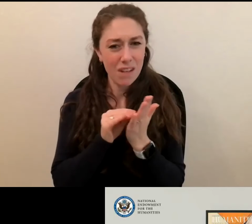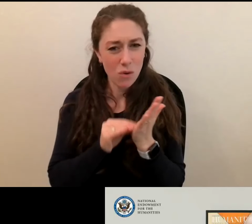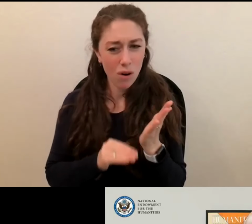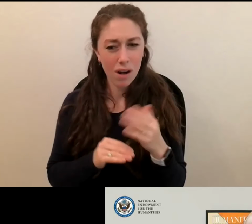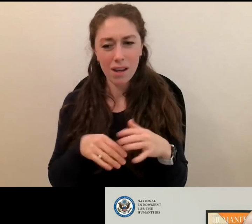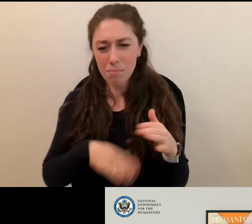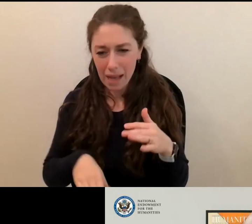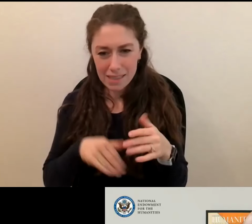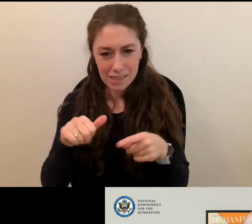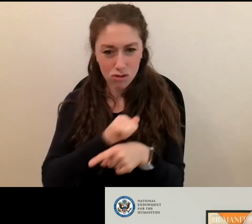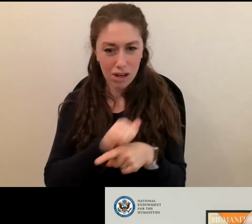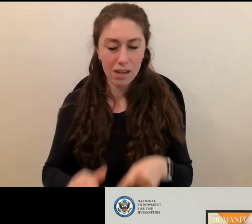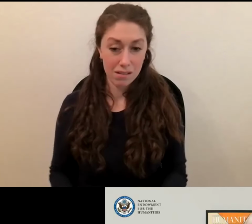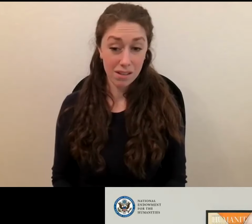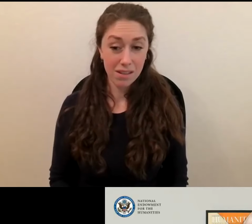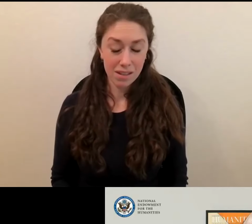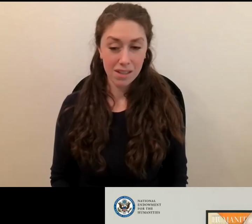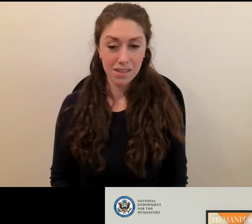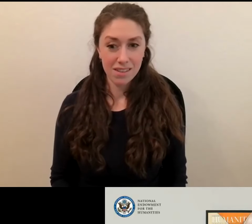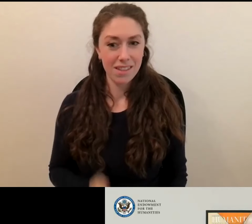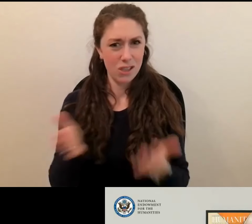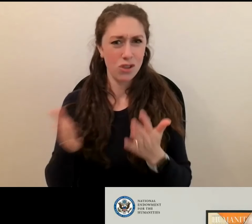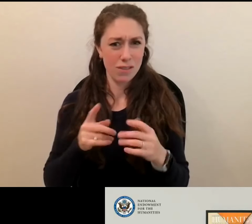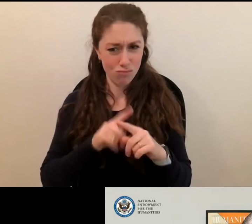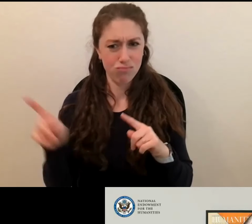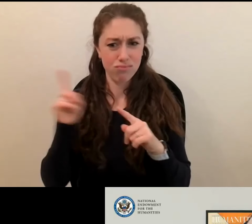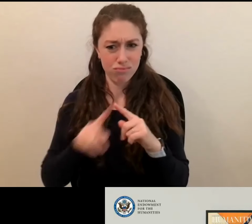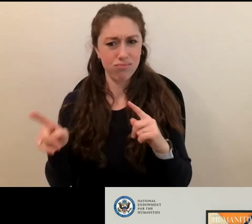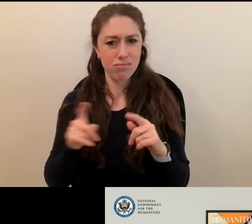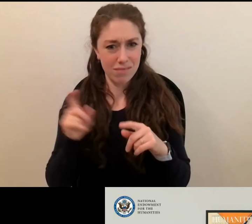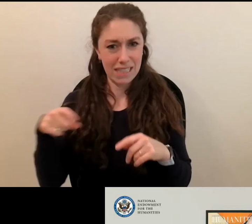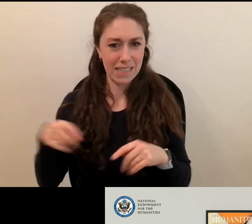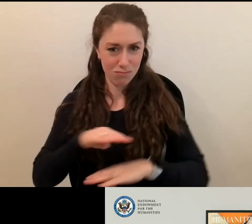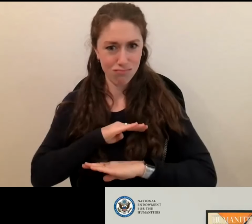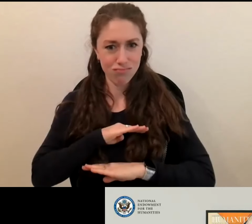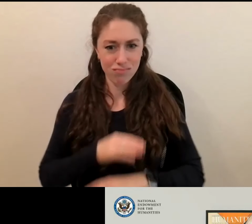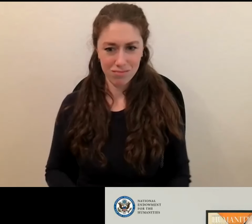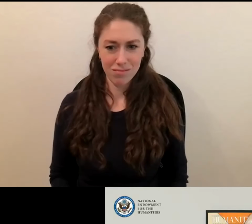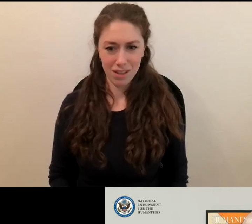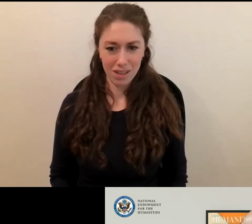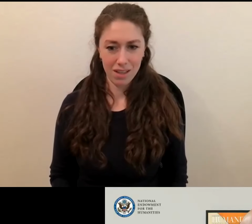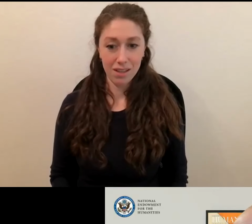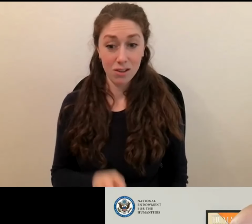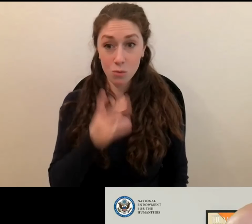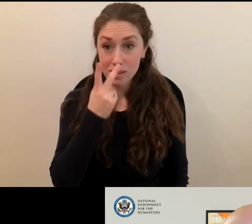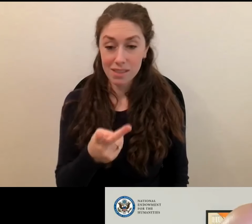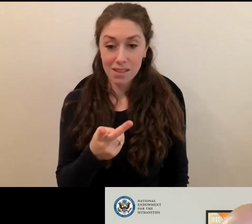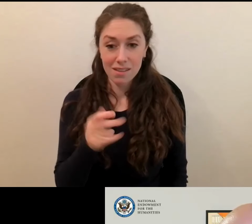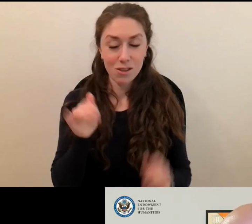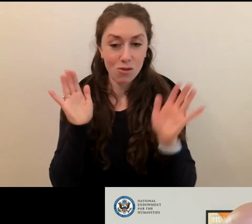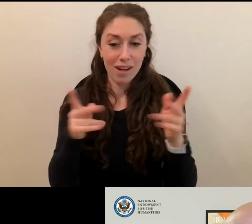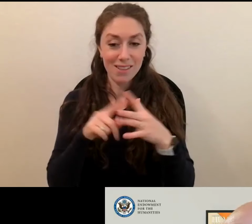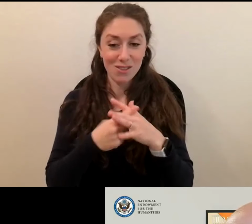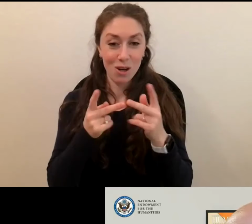training. It really serves quite a number of needs. And I think you'll find this is a great starting